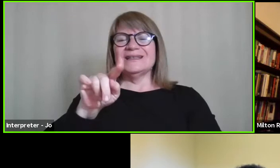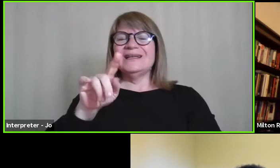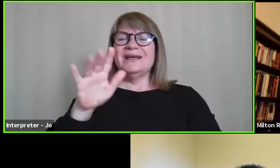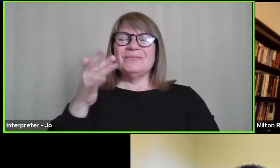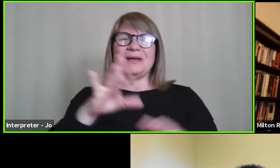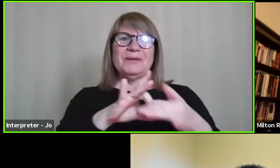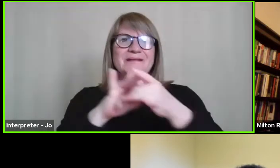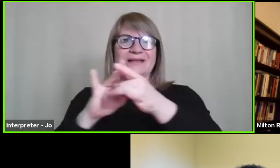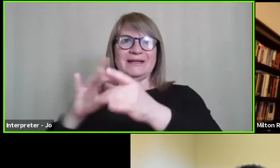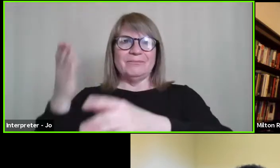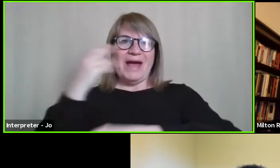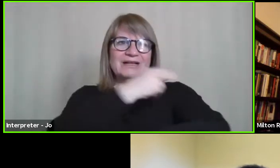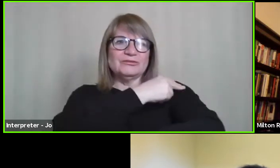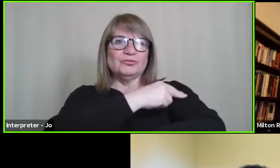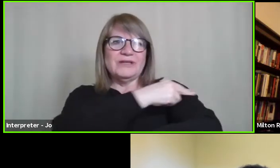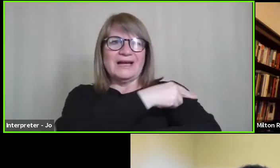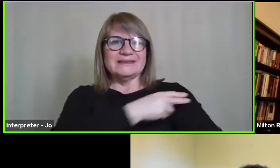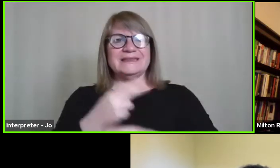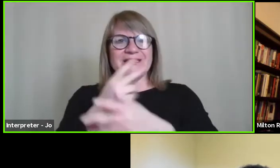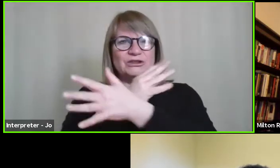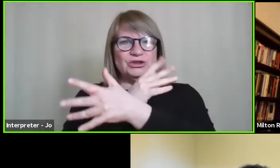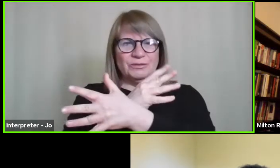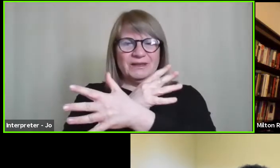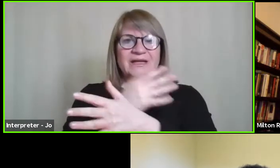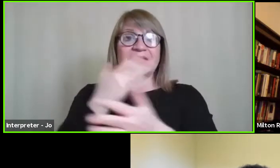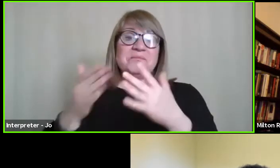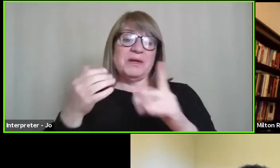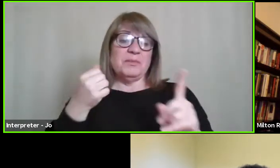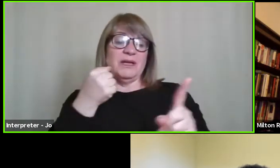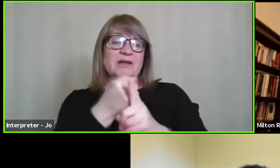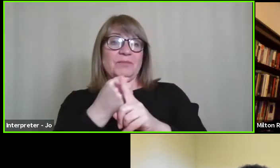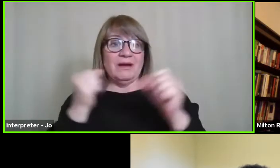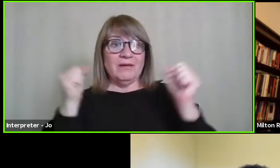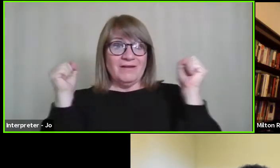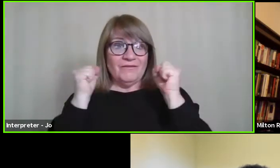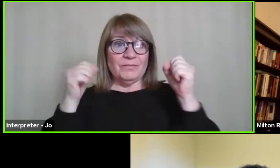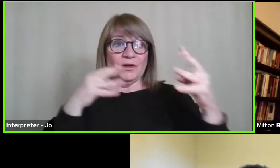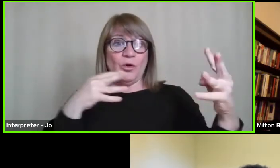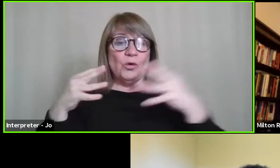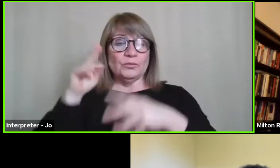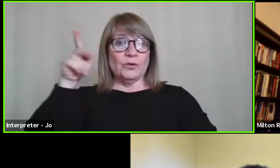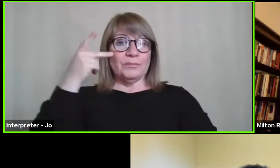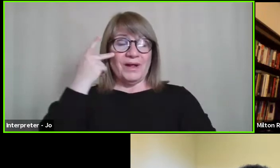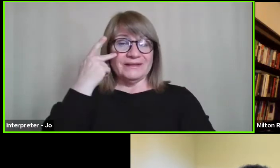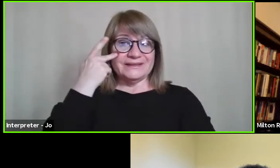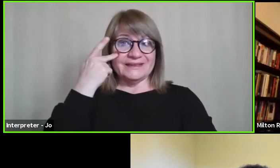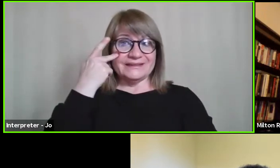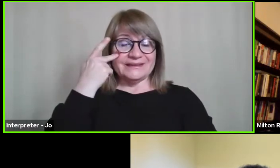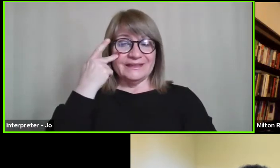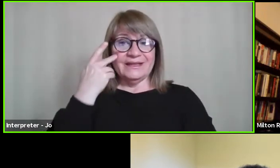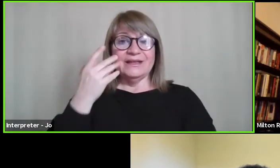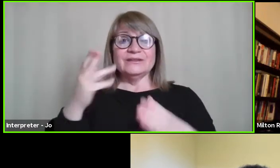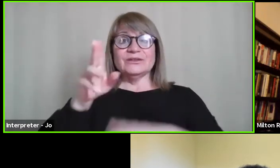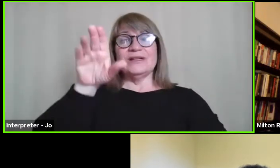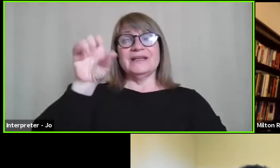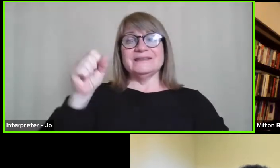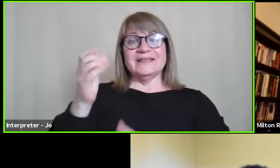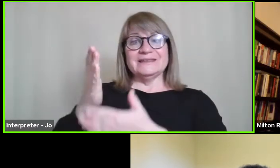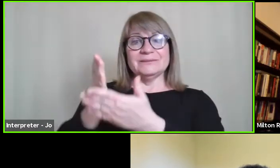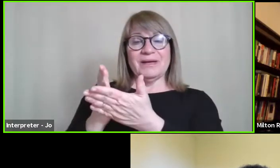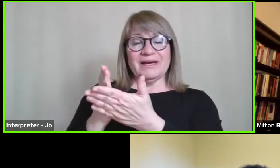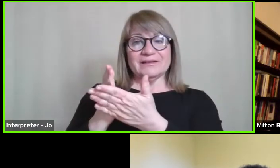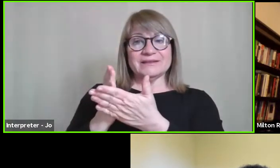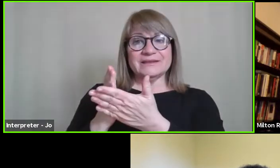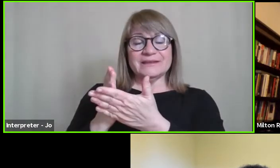been in some cases impacted by the cold war politics and so that the narrative of the united states engages may have been more exculpatory